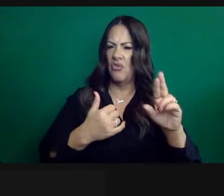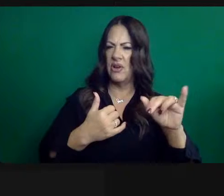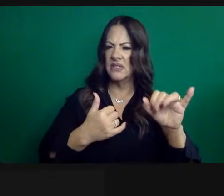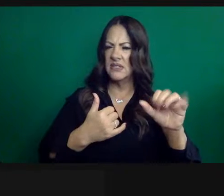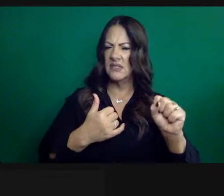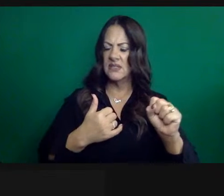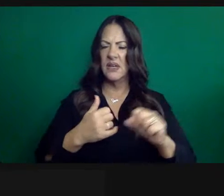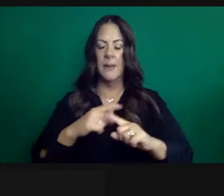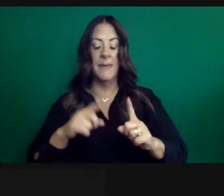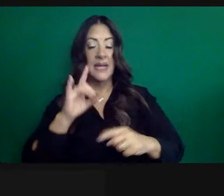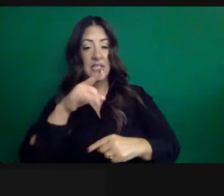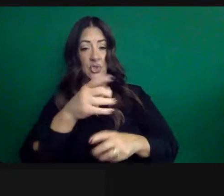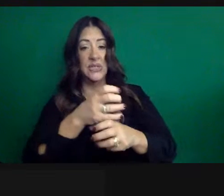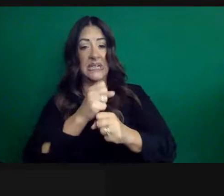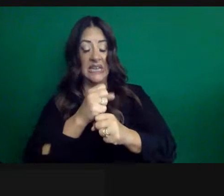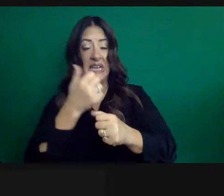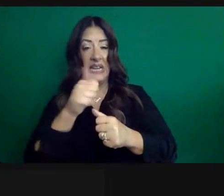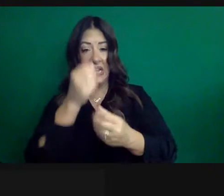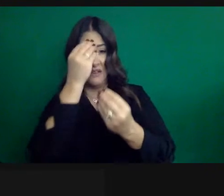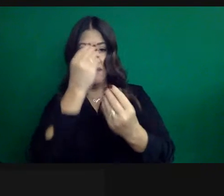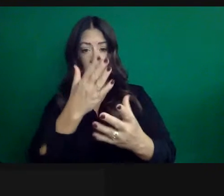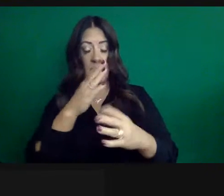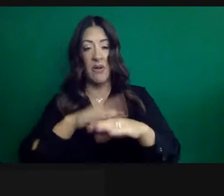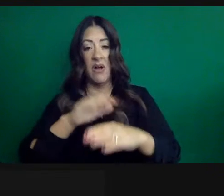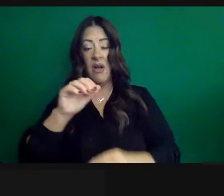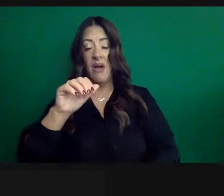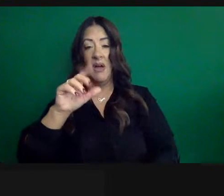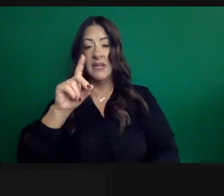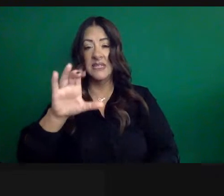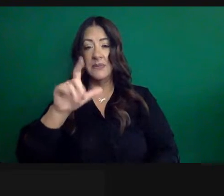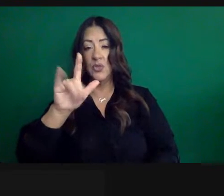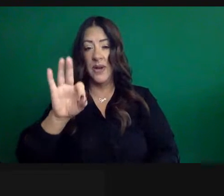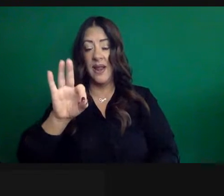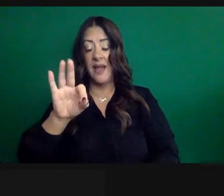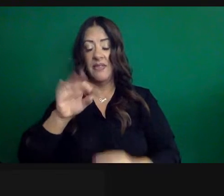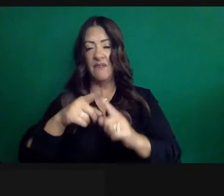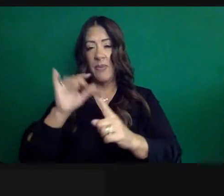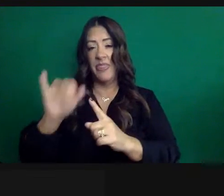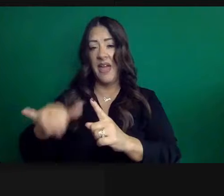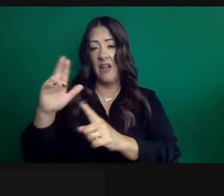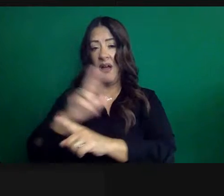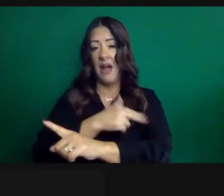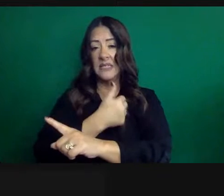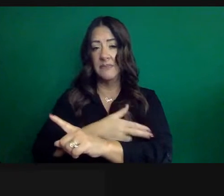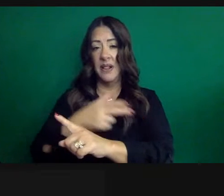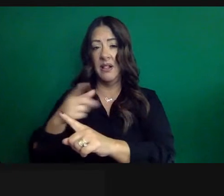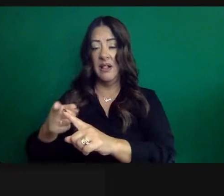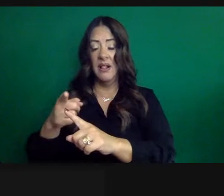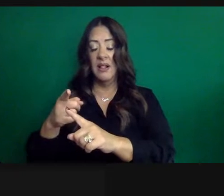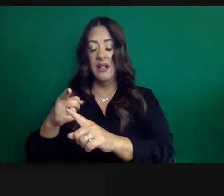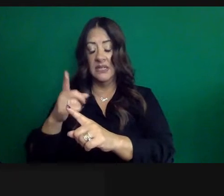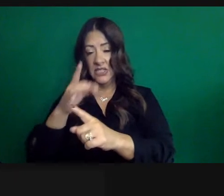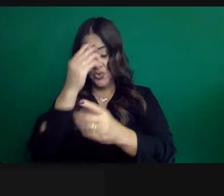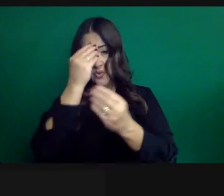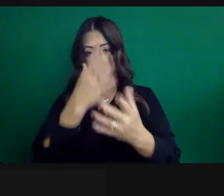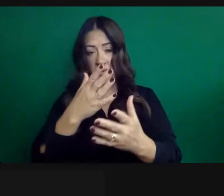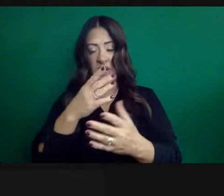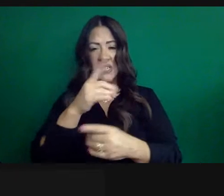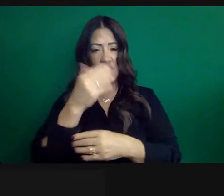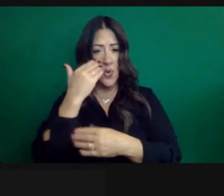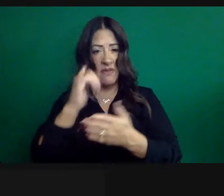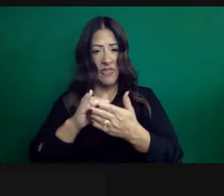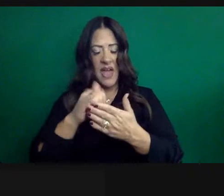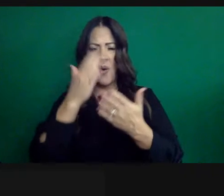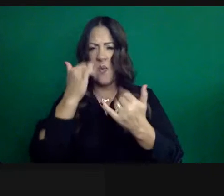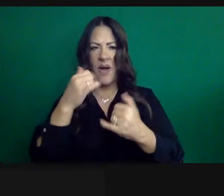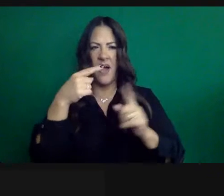receive such a declaration from the hospital on December 29th? And if so, why wasn't that information released, and why wasn't the county notified? Are you aware of any changes